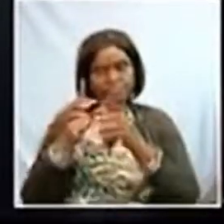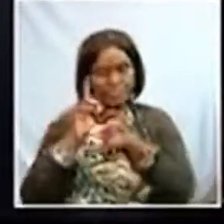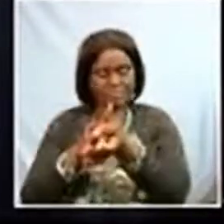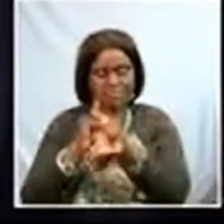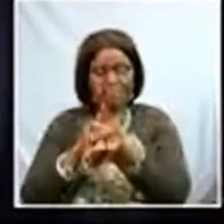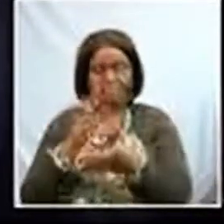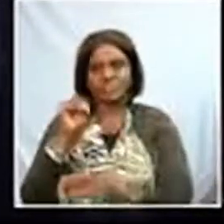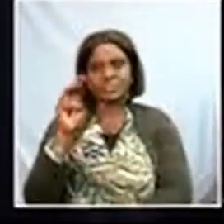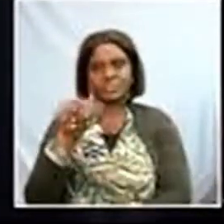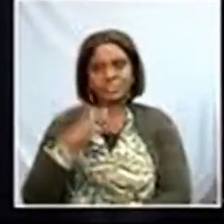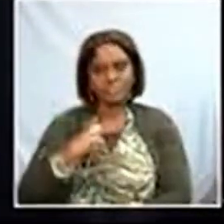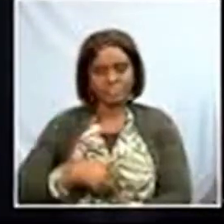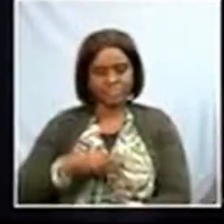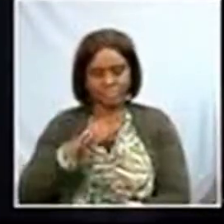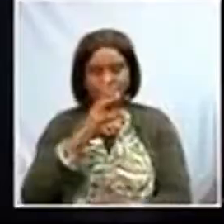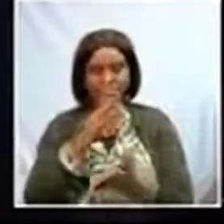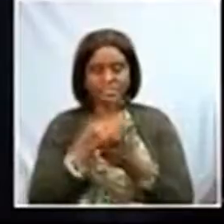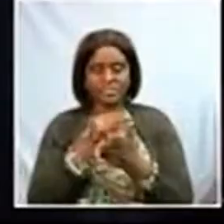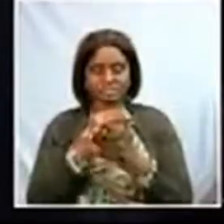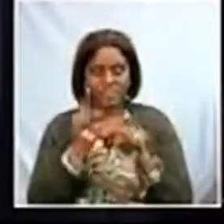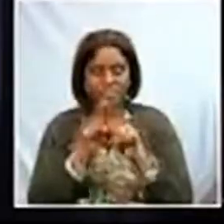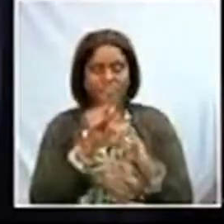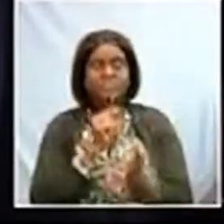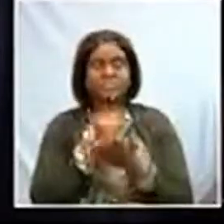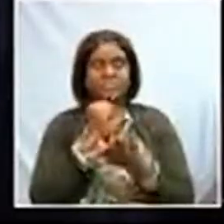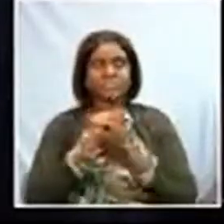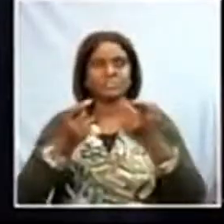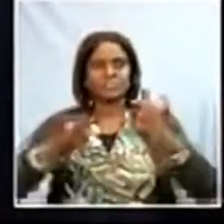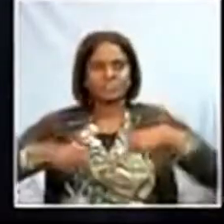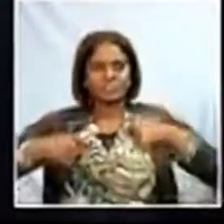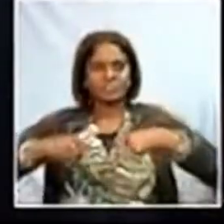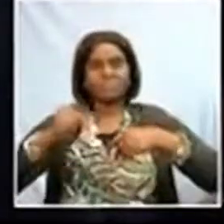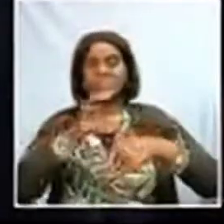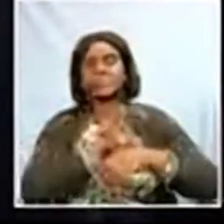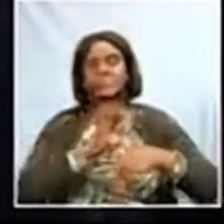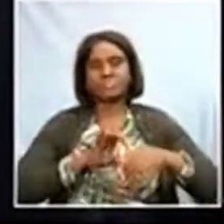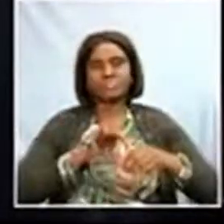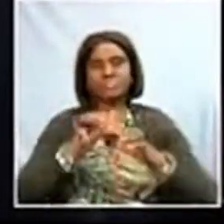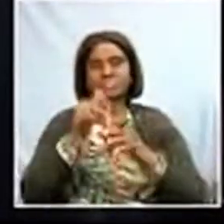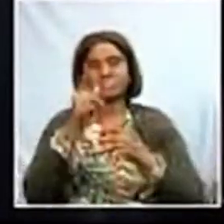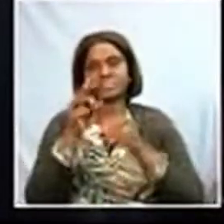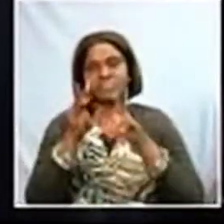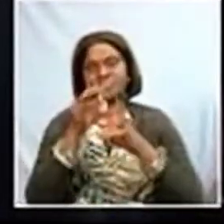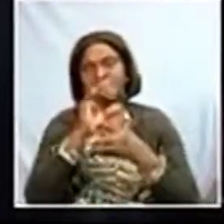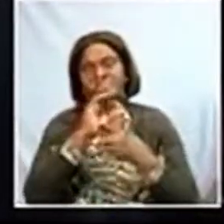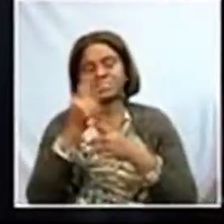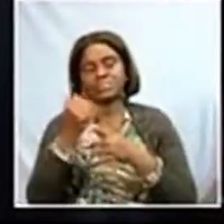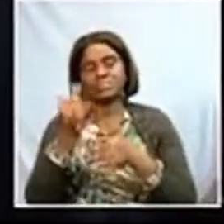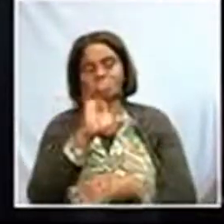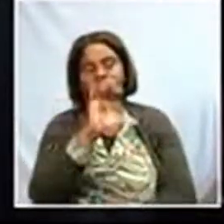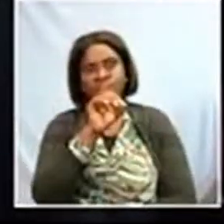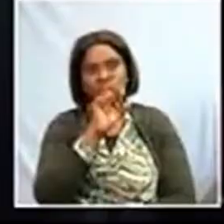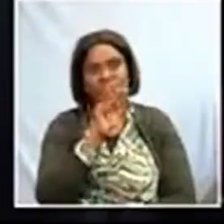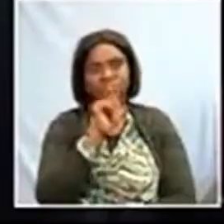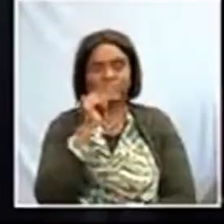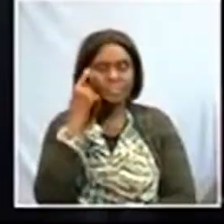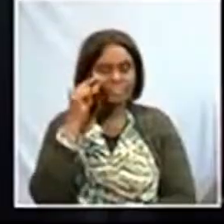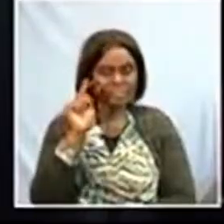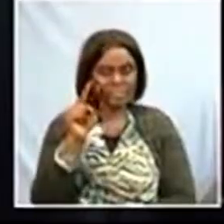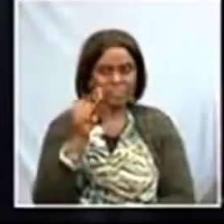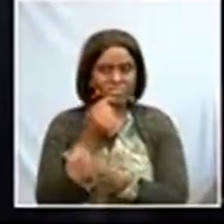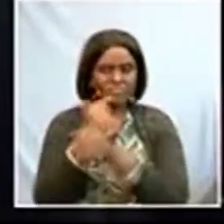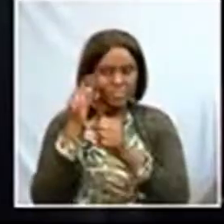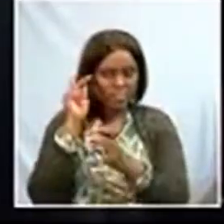said, these monies are meant to help our local contractors in one way or the other. The CDF is not meant to kill